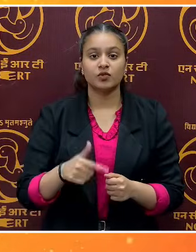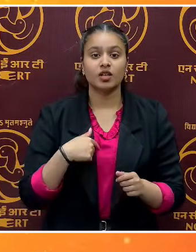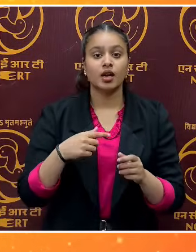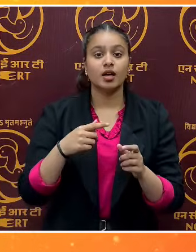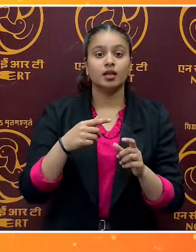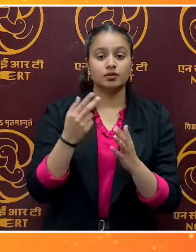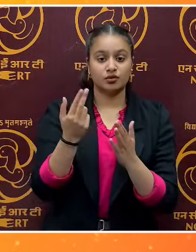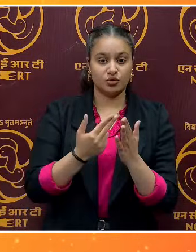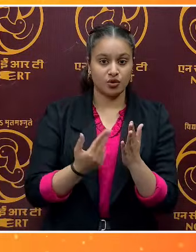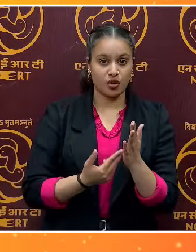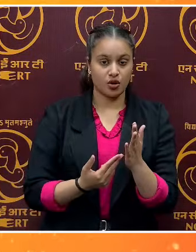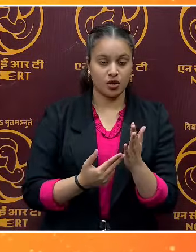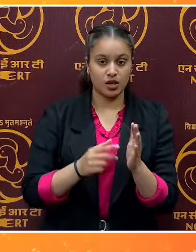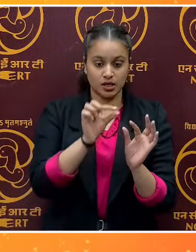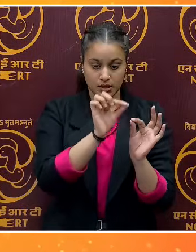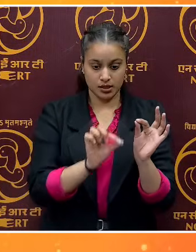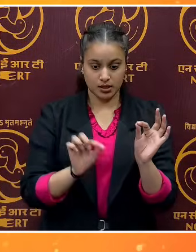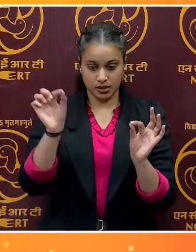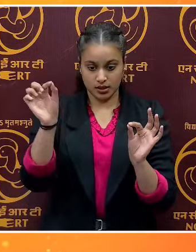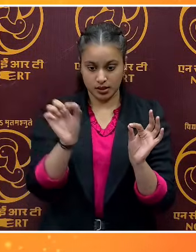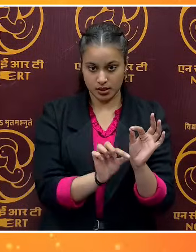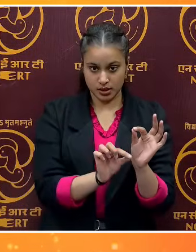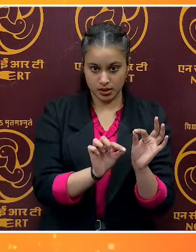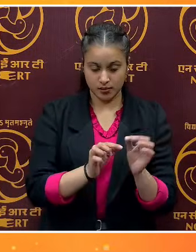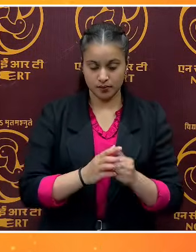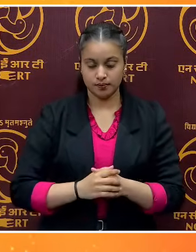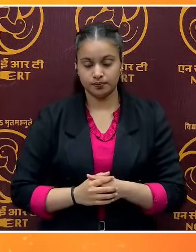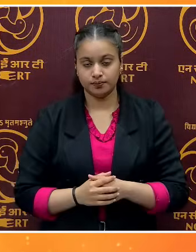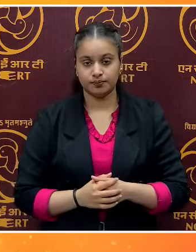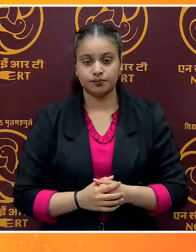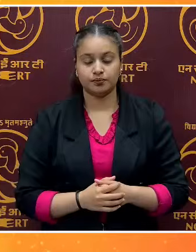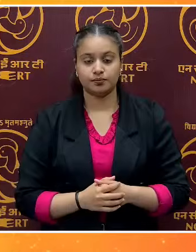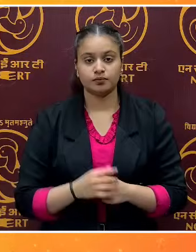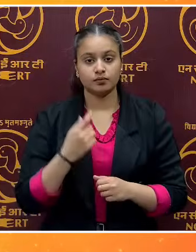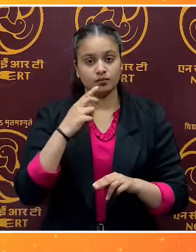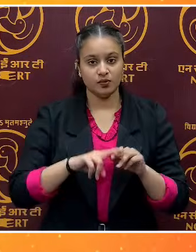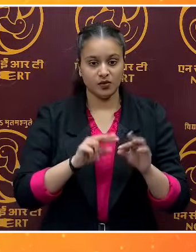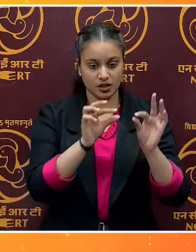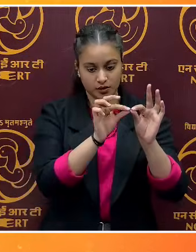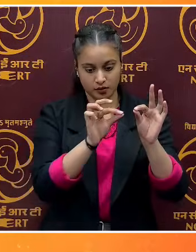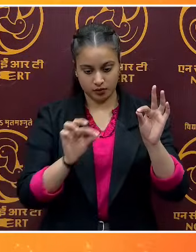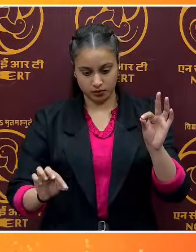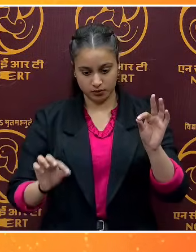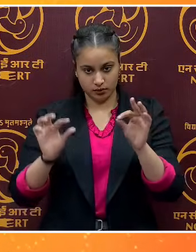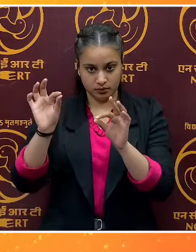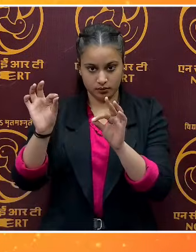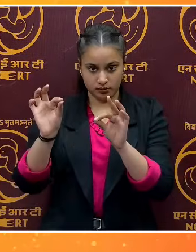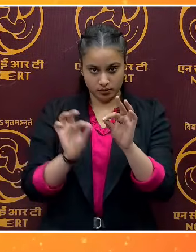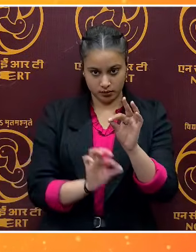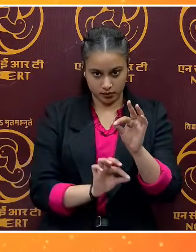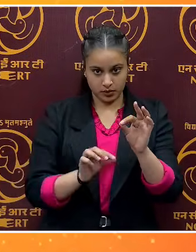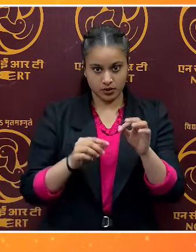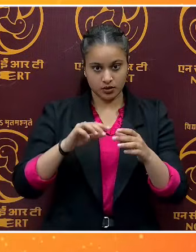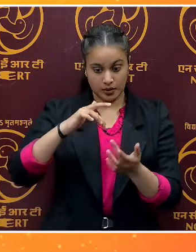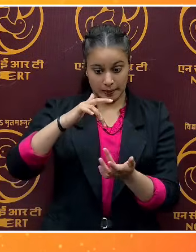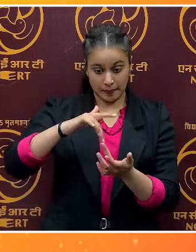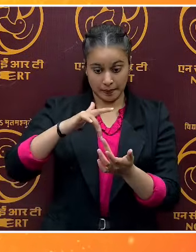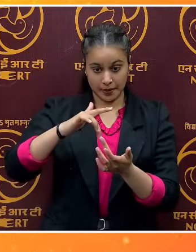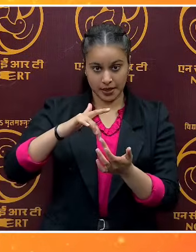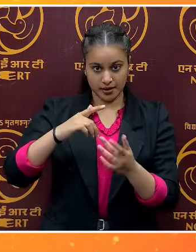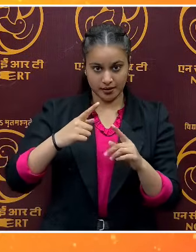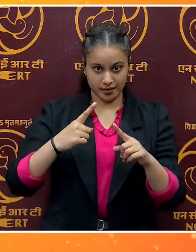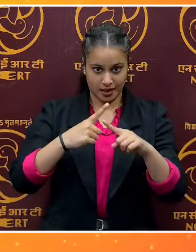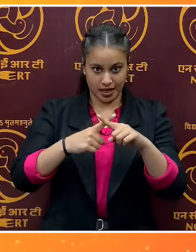the diagonals. You can see, if I draw the diagonals, the point of intersection will give me